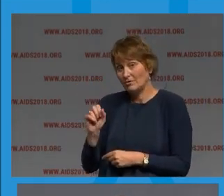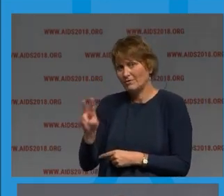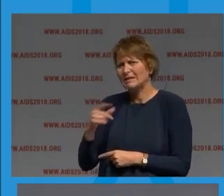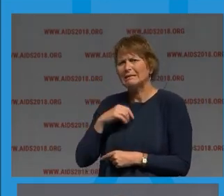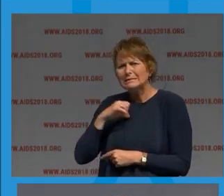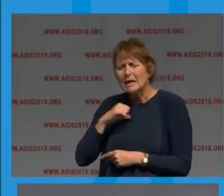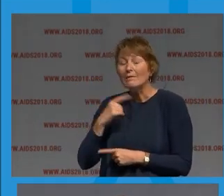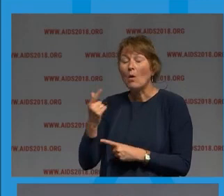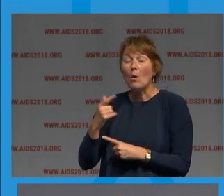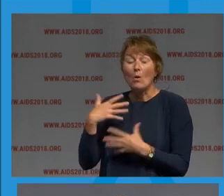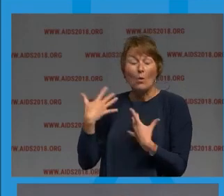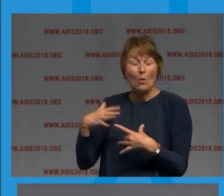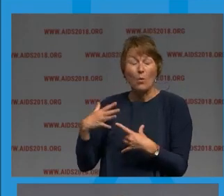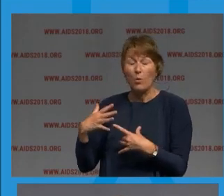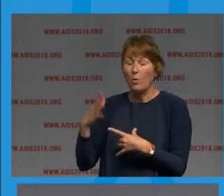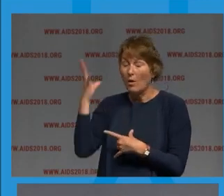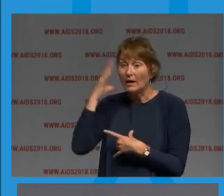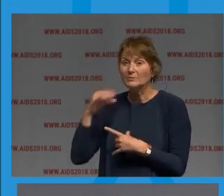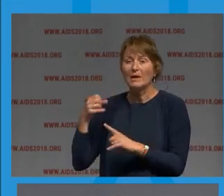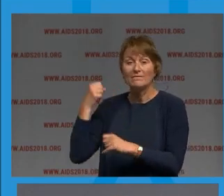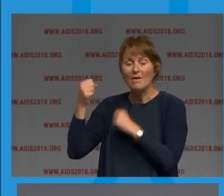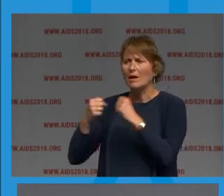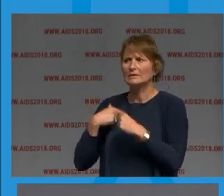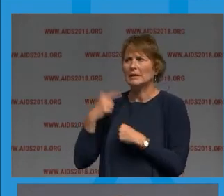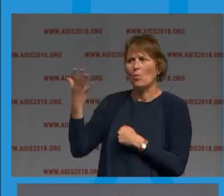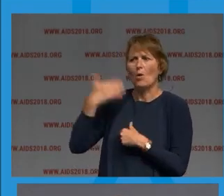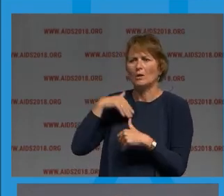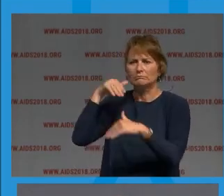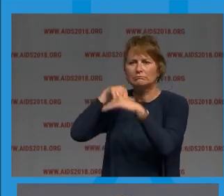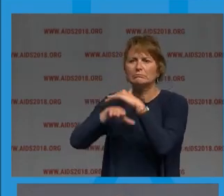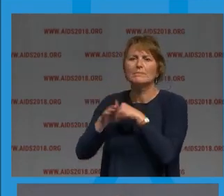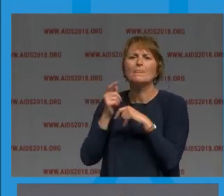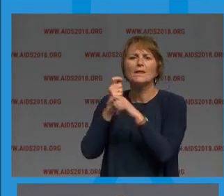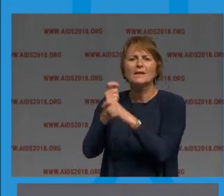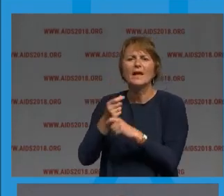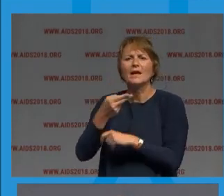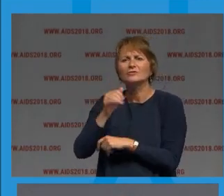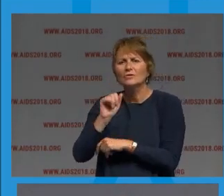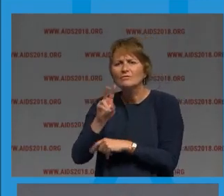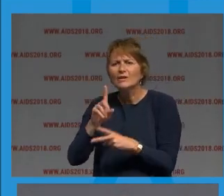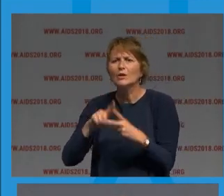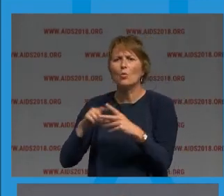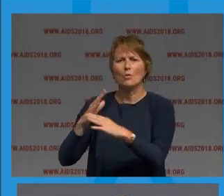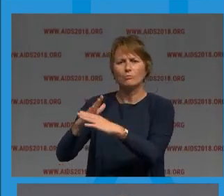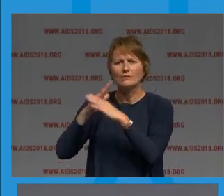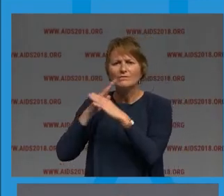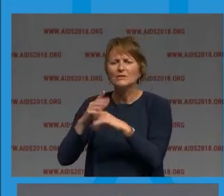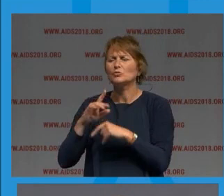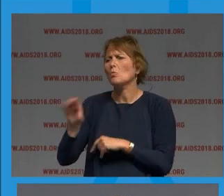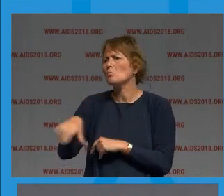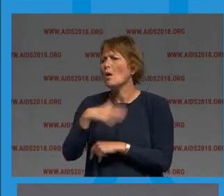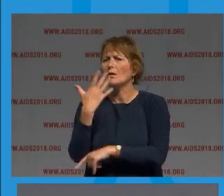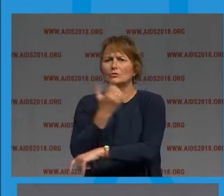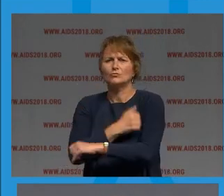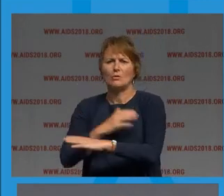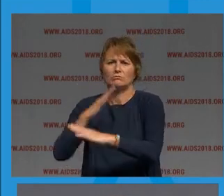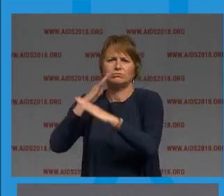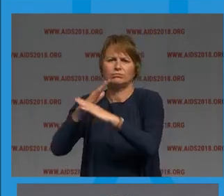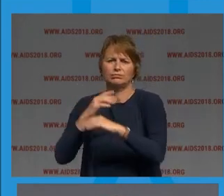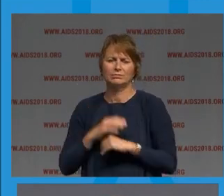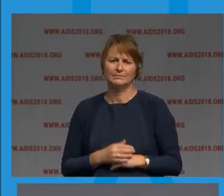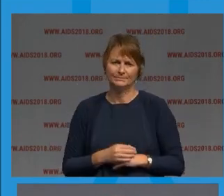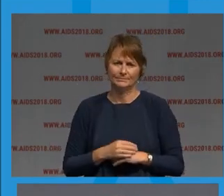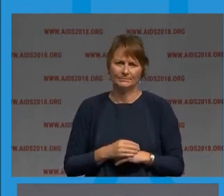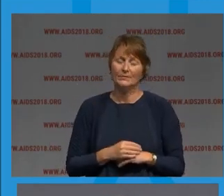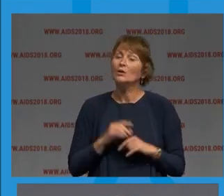violence are less likely to access HIV care and participate in HIV prevention and drug treatment services. In addition to this,